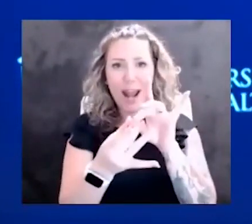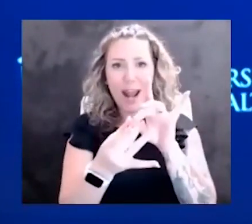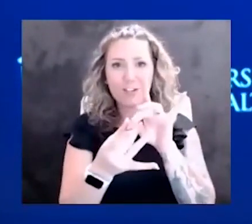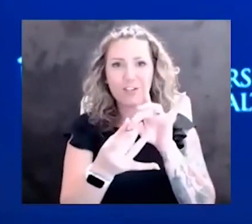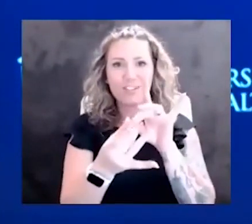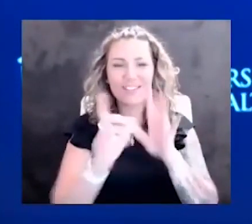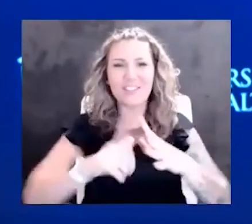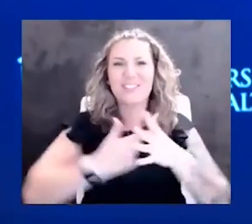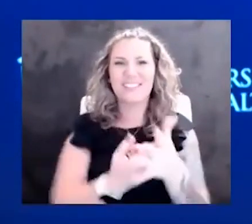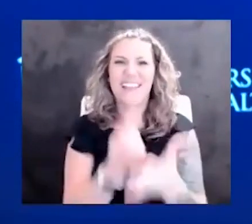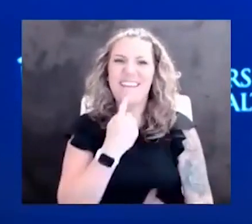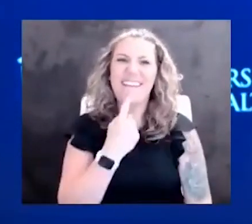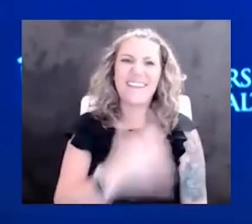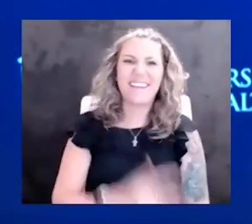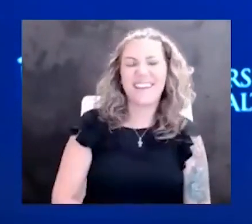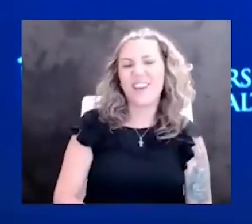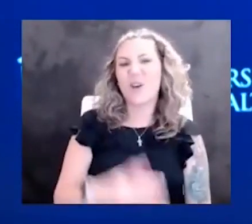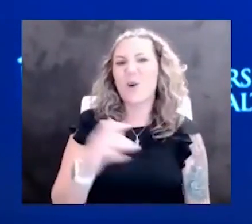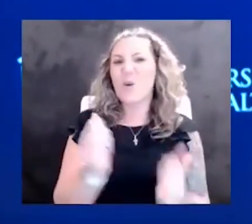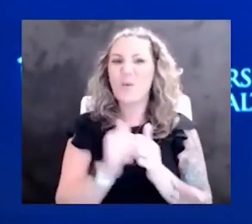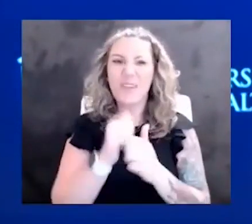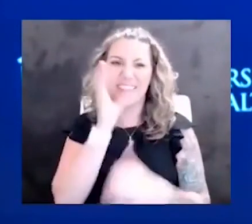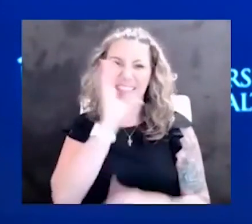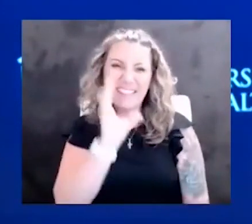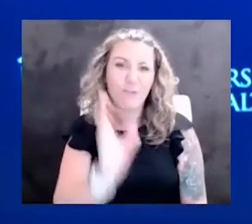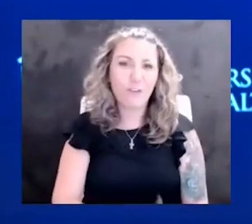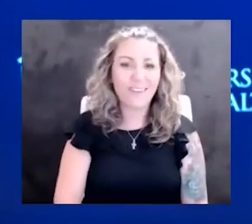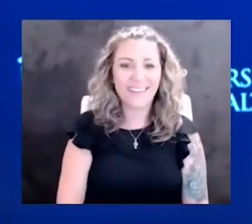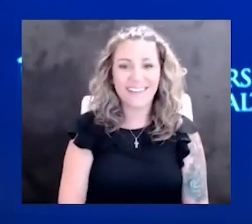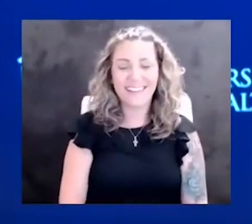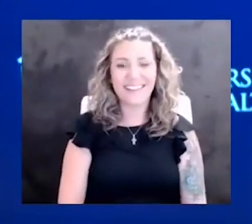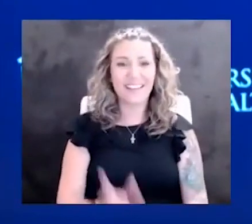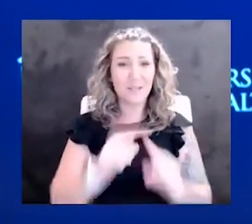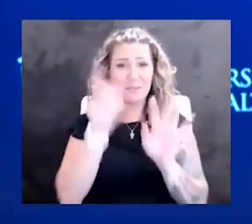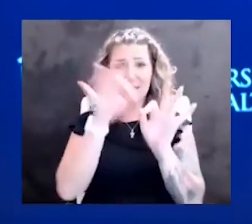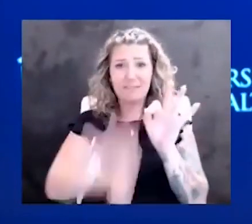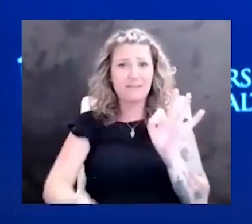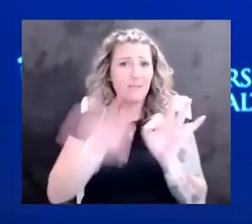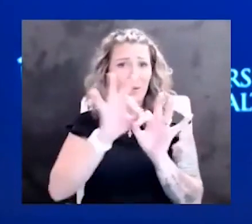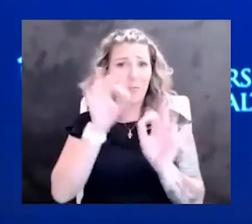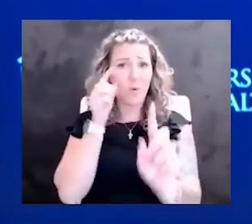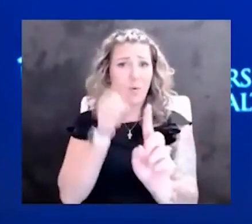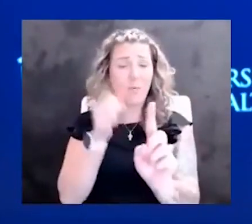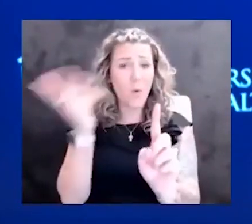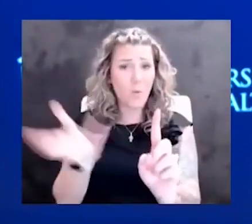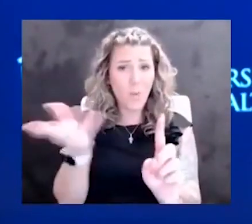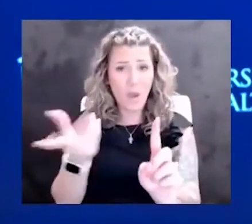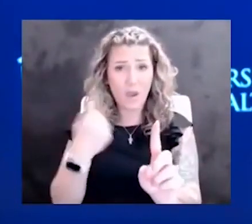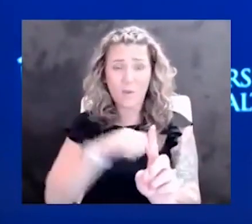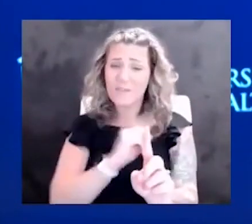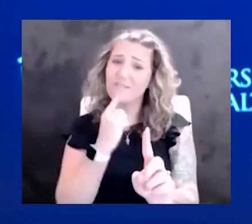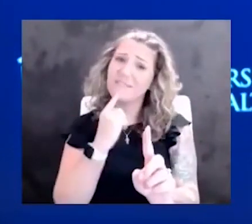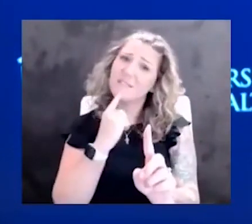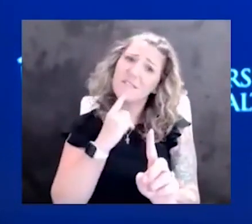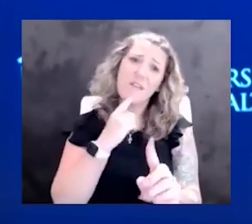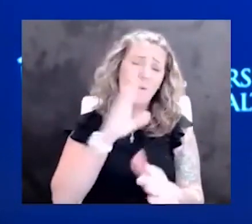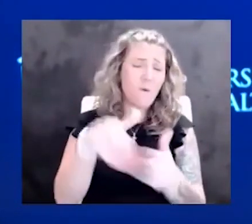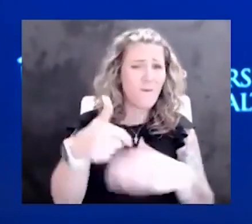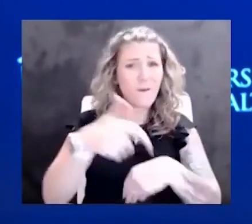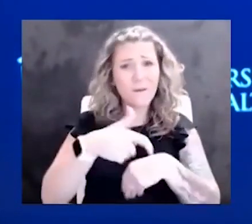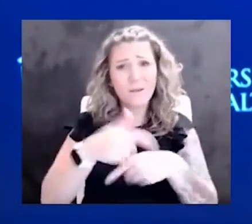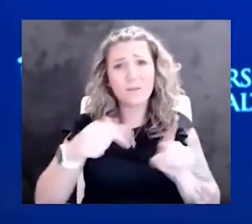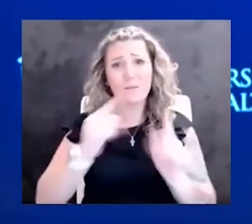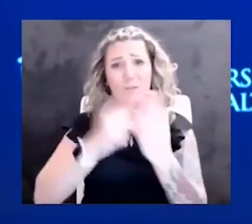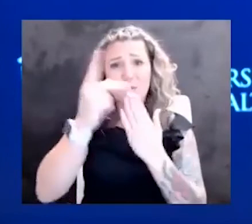3 and Discovery. But the simple story is this. We've said all along in this program, there's no